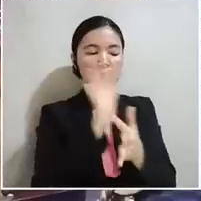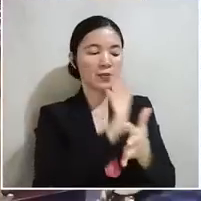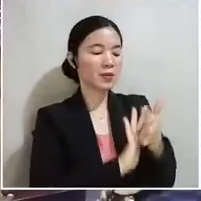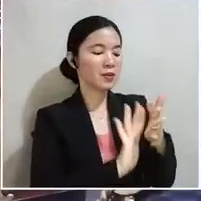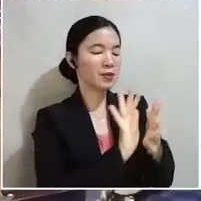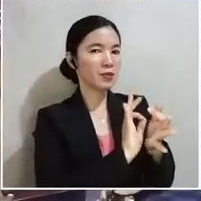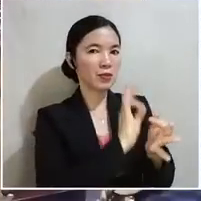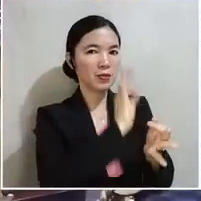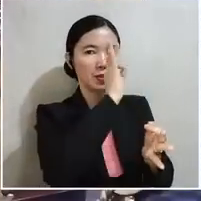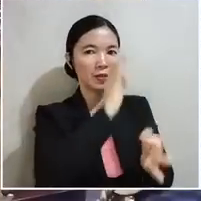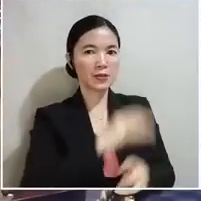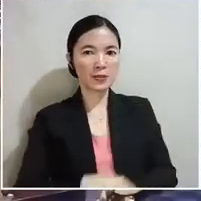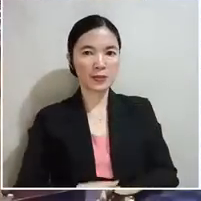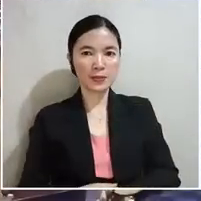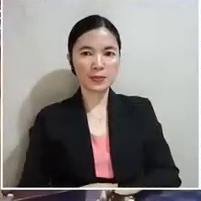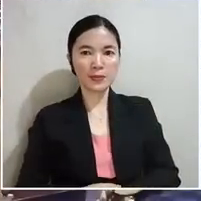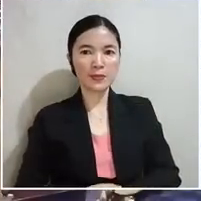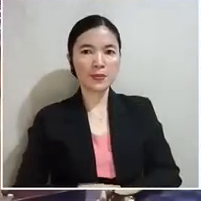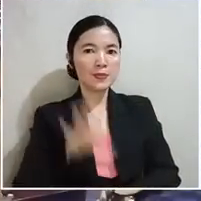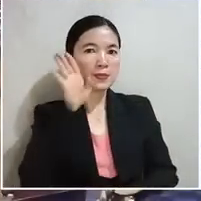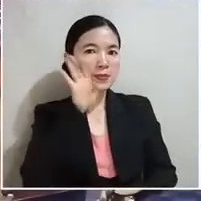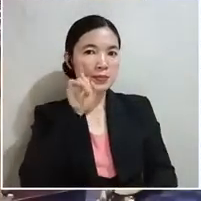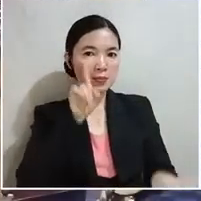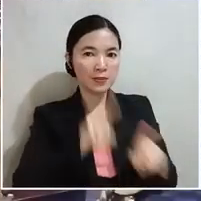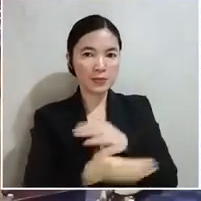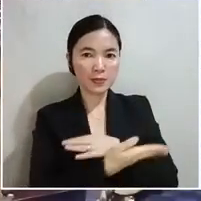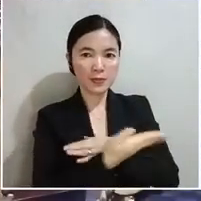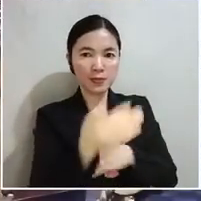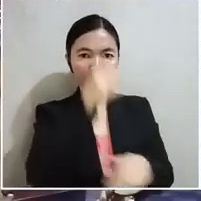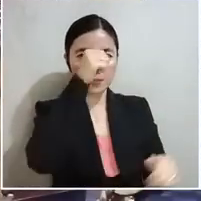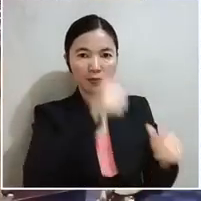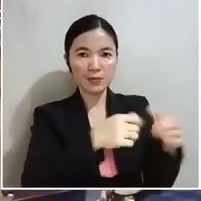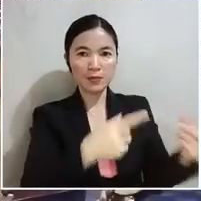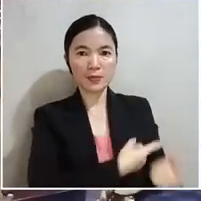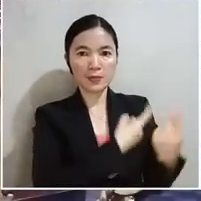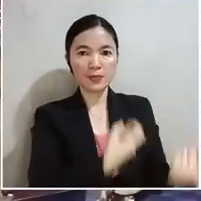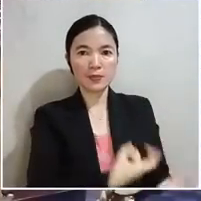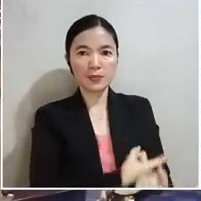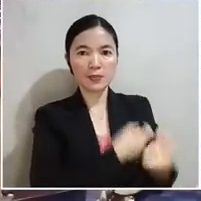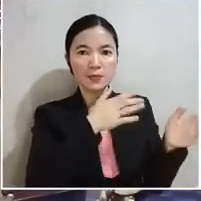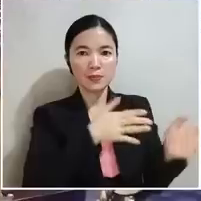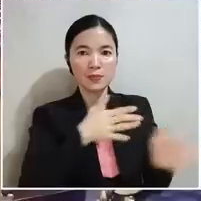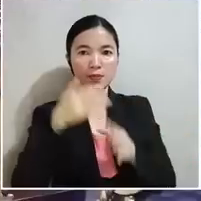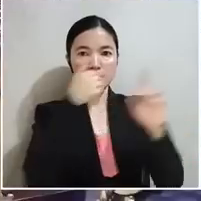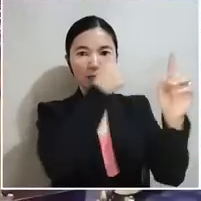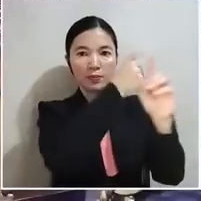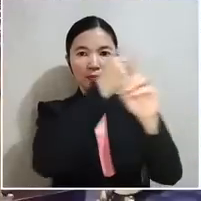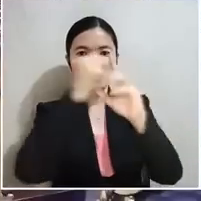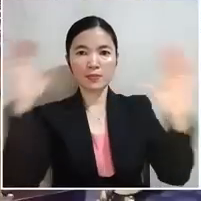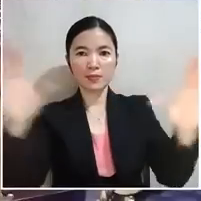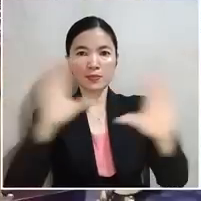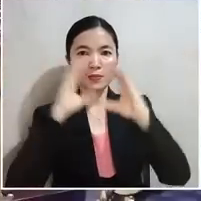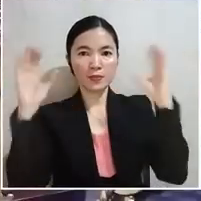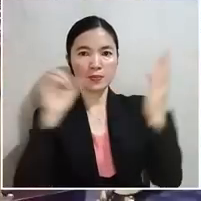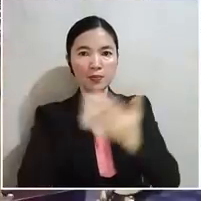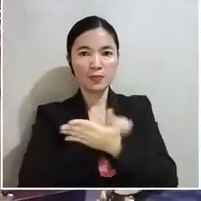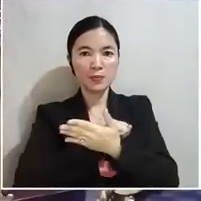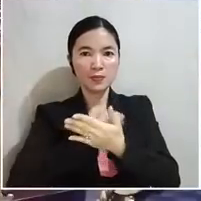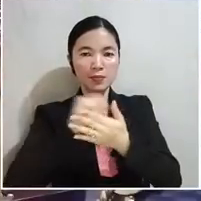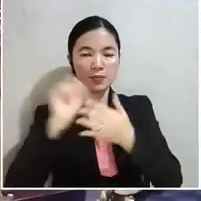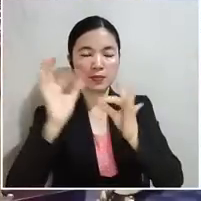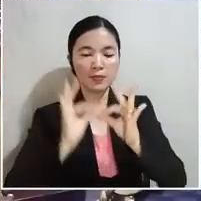spirit. Brethren, let us acknowledge our sins and so prepare ourselves to celebrate the